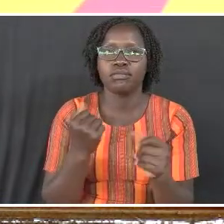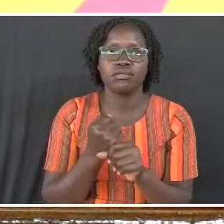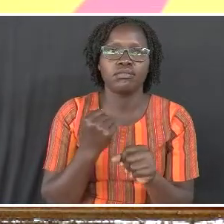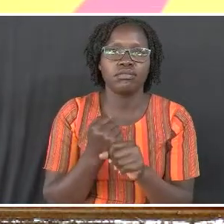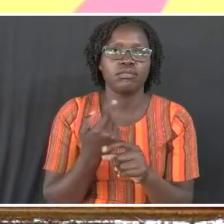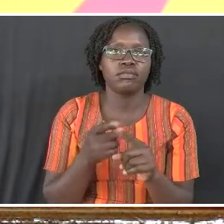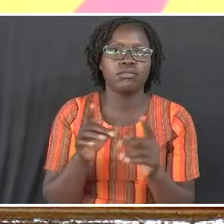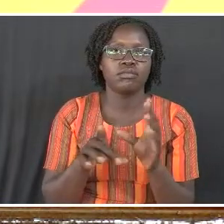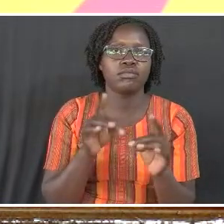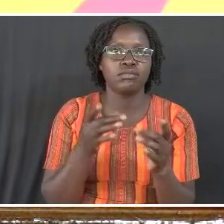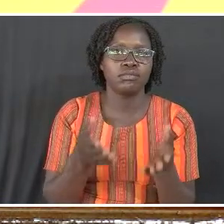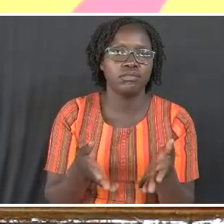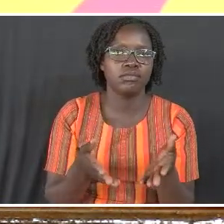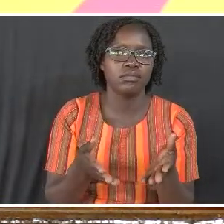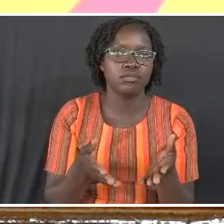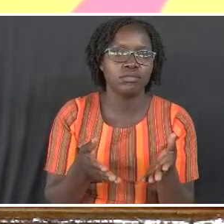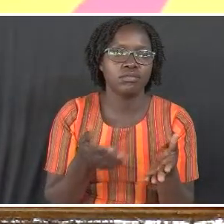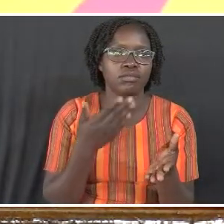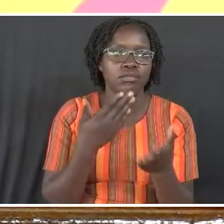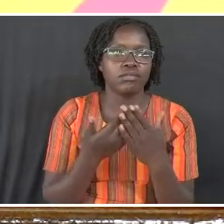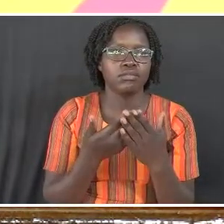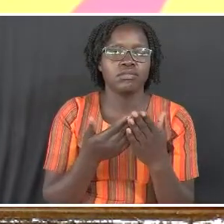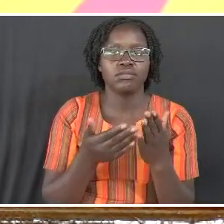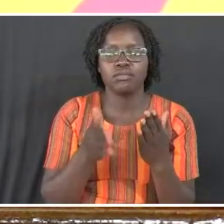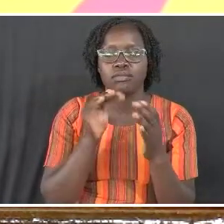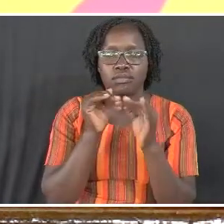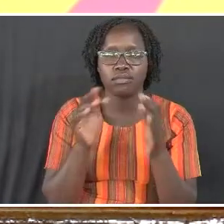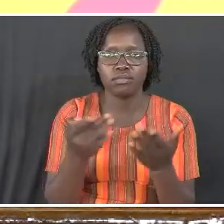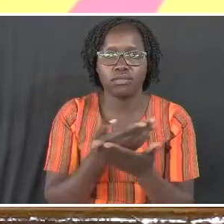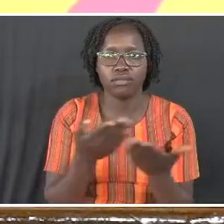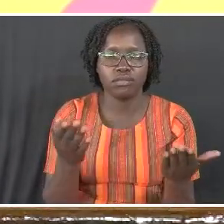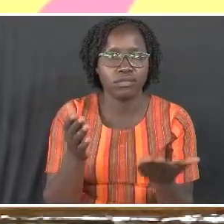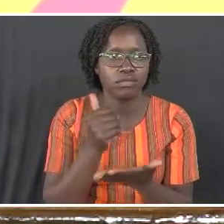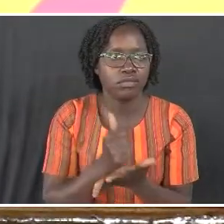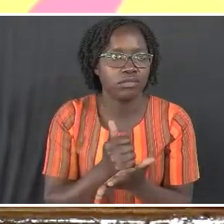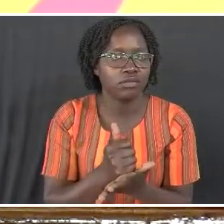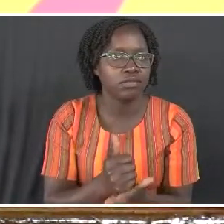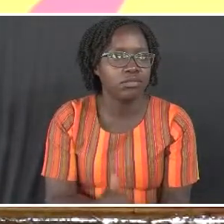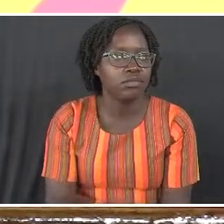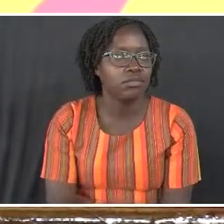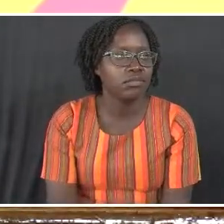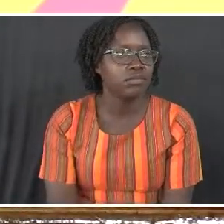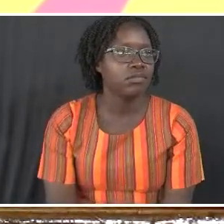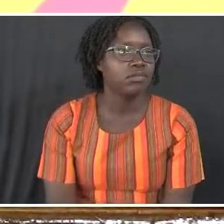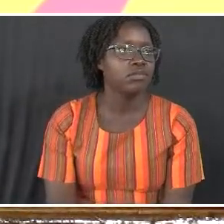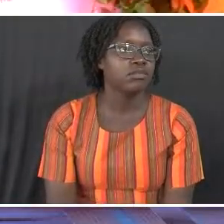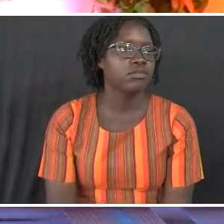you chose to be here. Nashukuru sana na mbarikiwe.